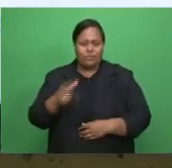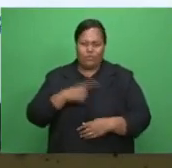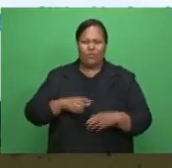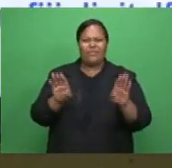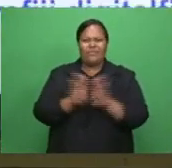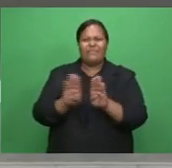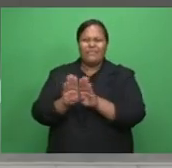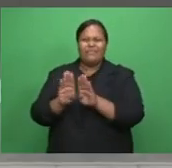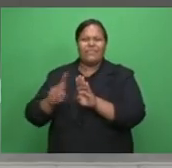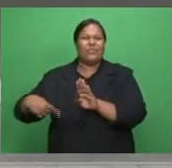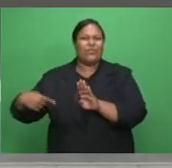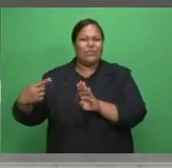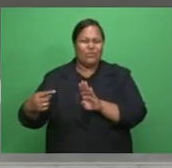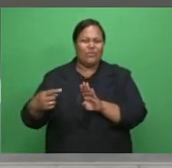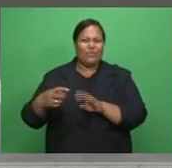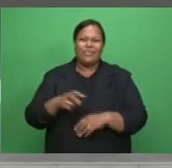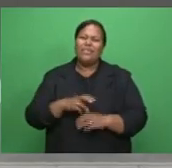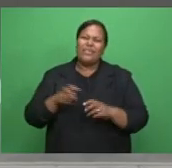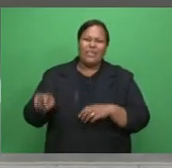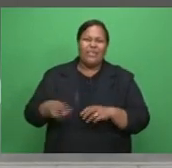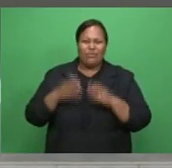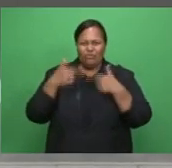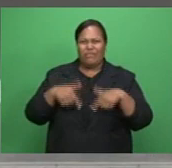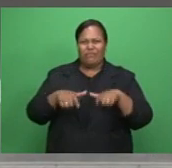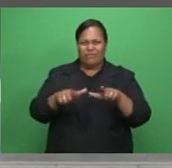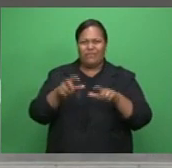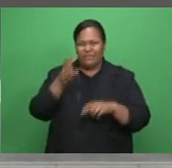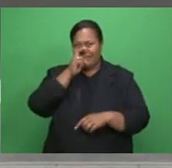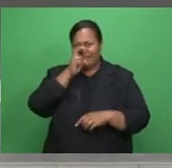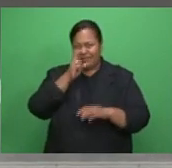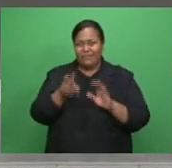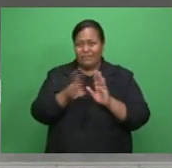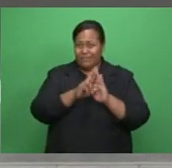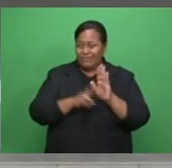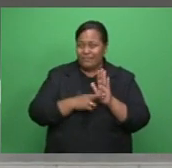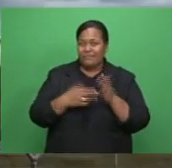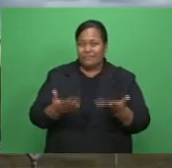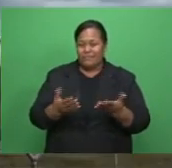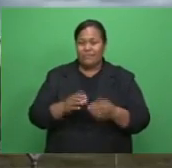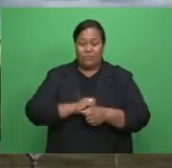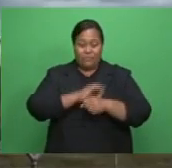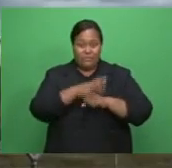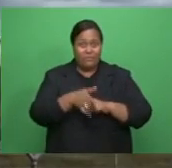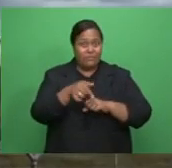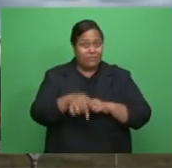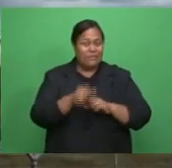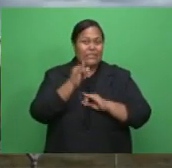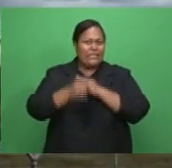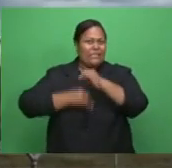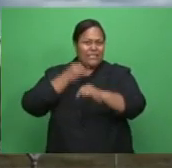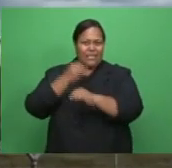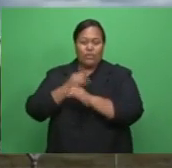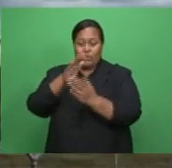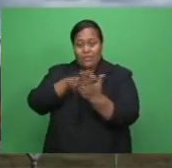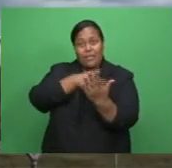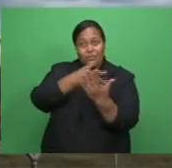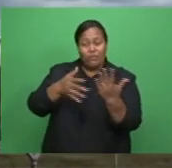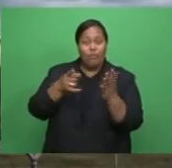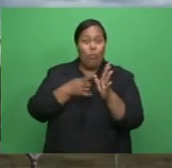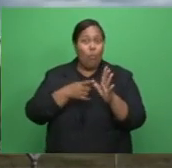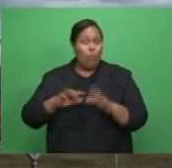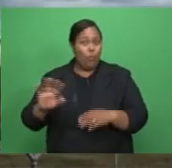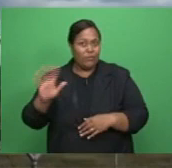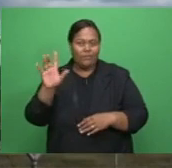travel restrictions as a consequence of the pandemic. While the current international schedule for August is cancelled, the airline